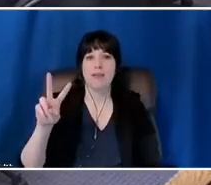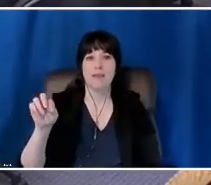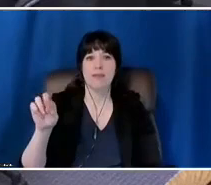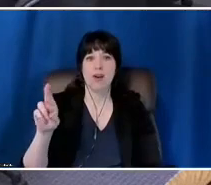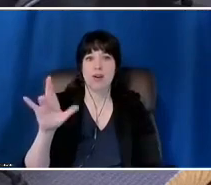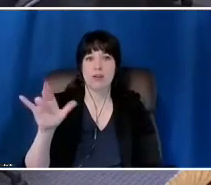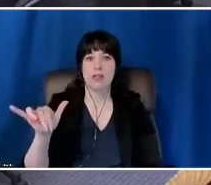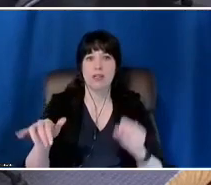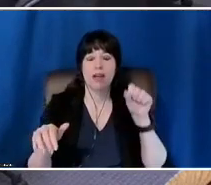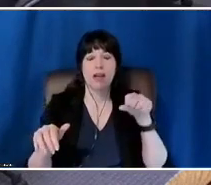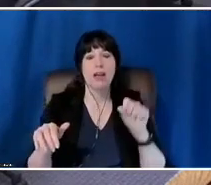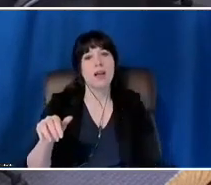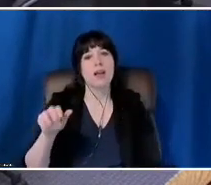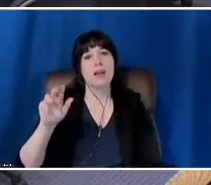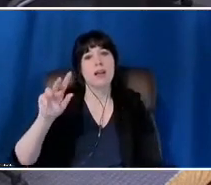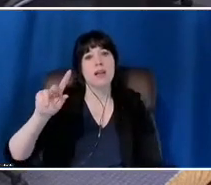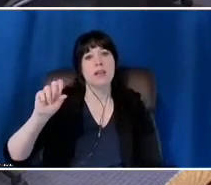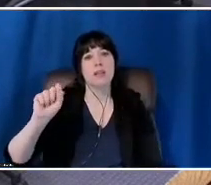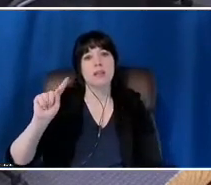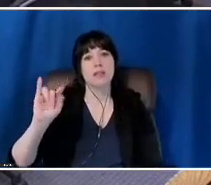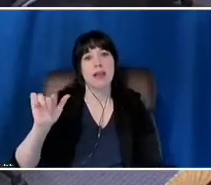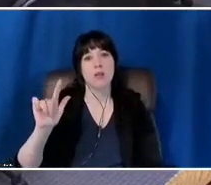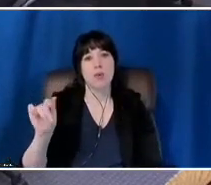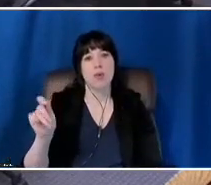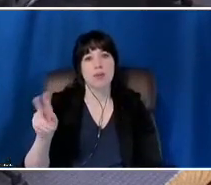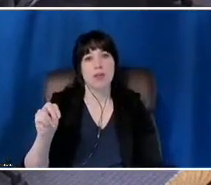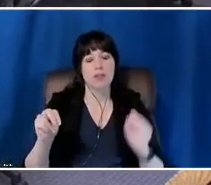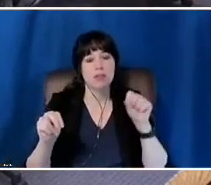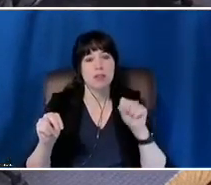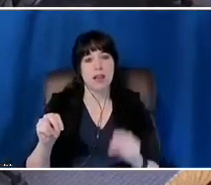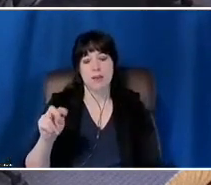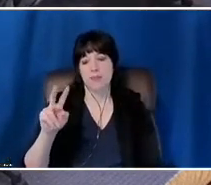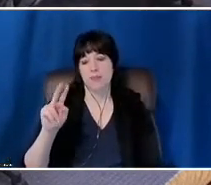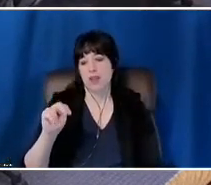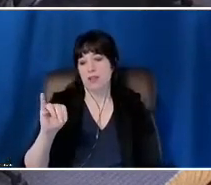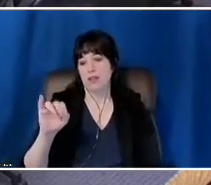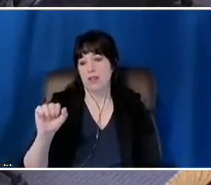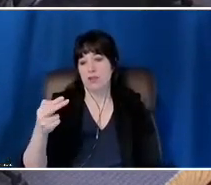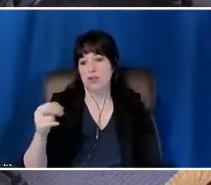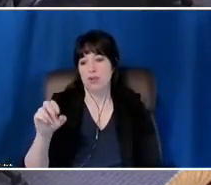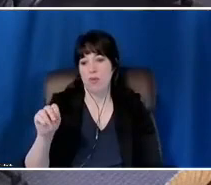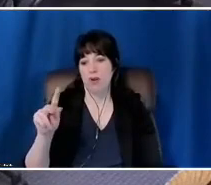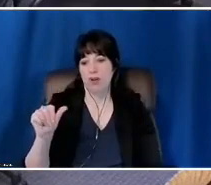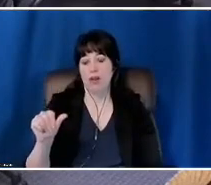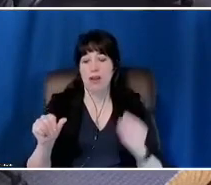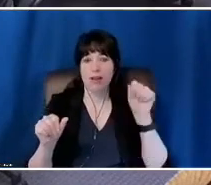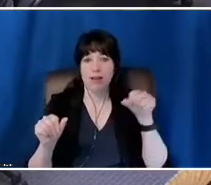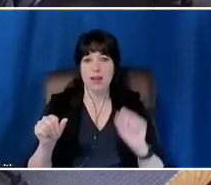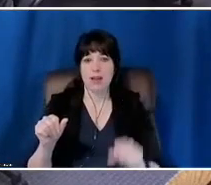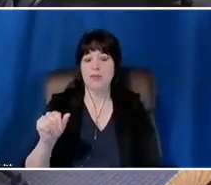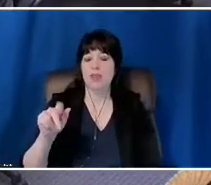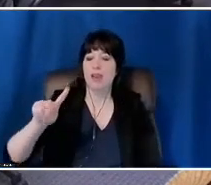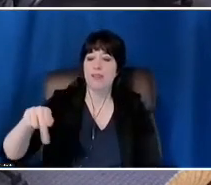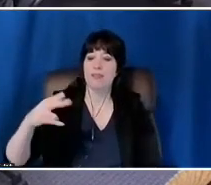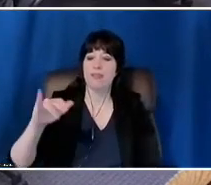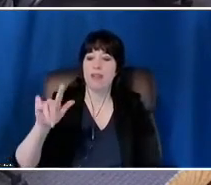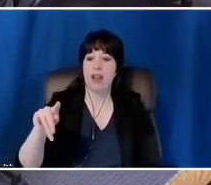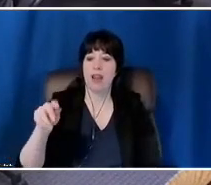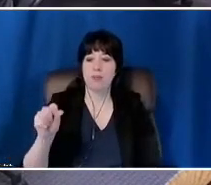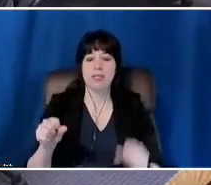Aye. Councillor Stapleton. Aye. Councillor Nishioka. Aye. Councillor Phillips.